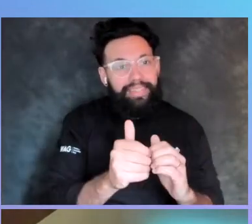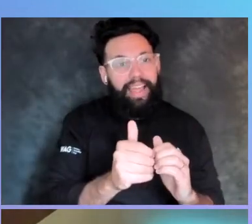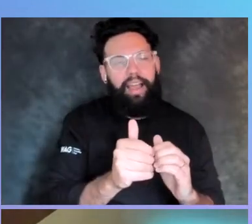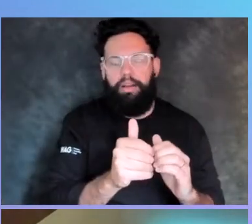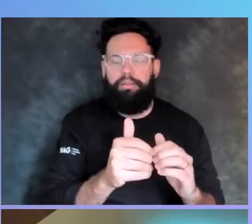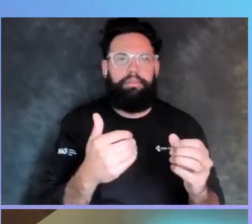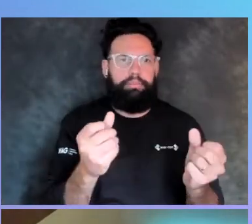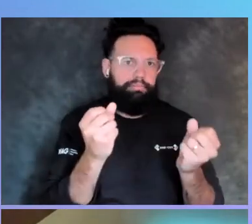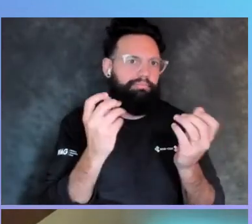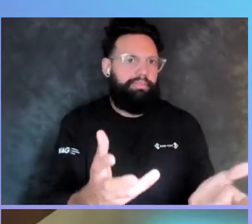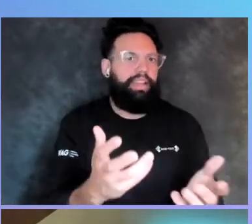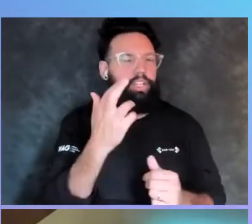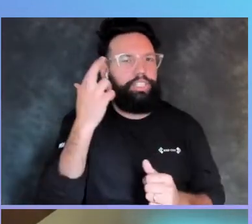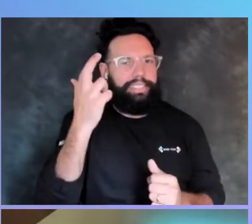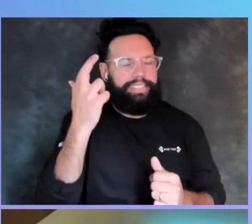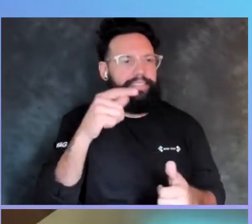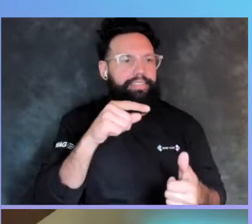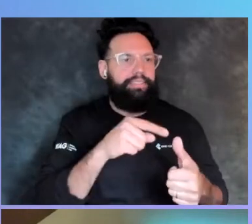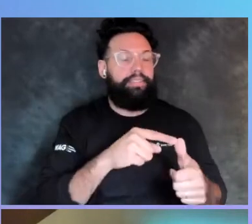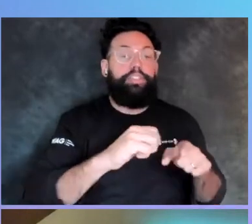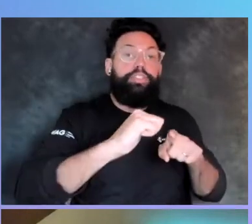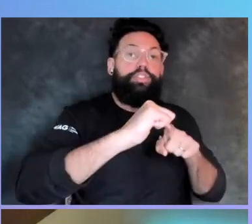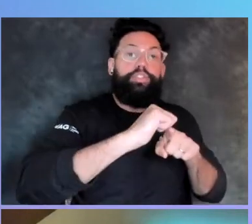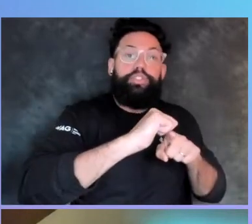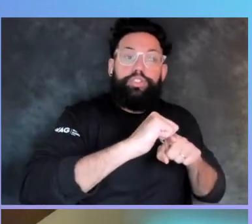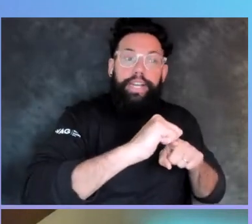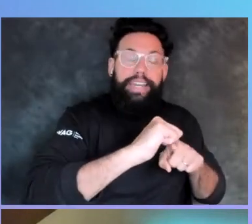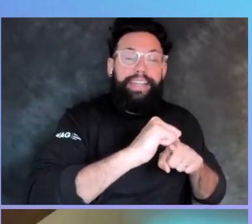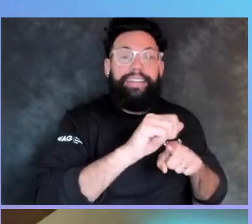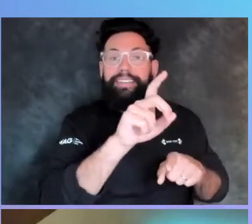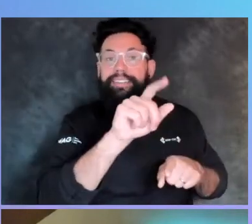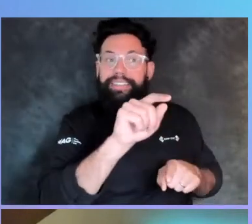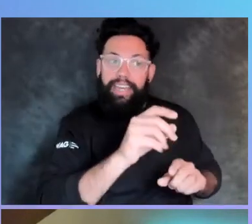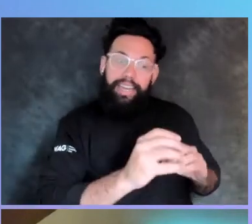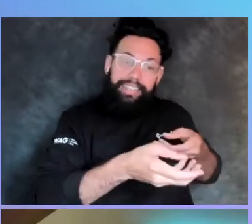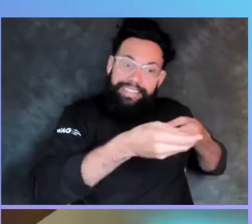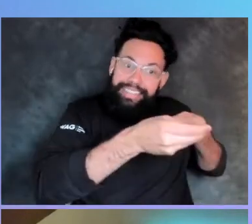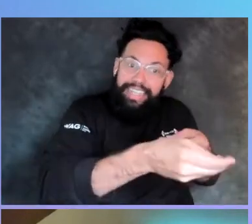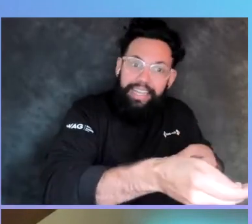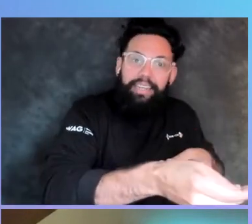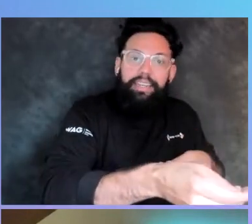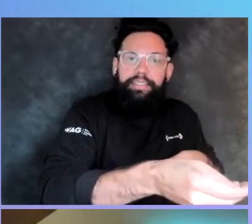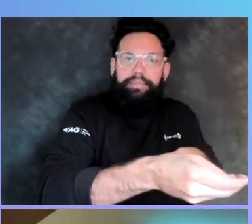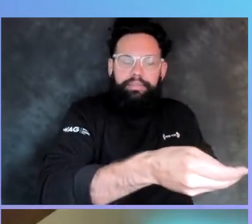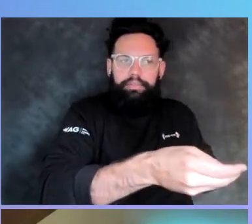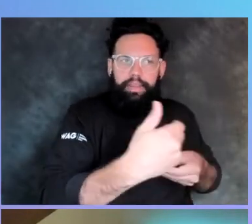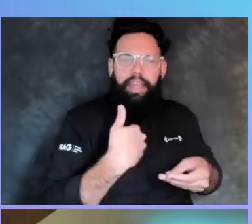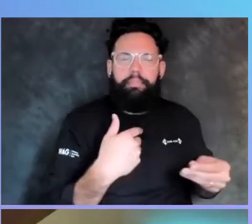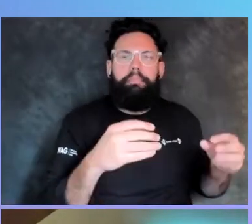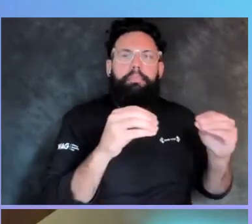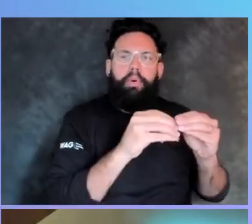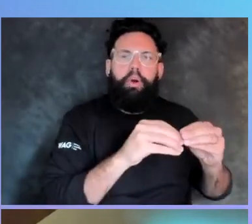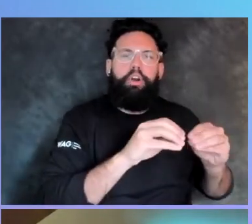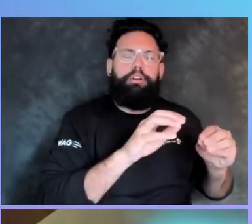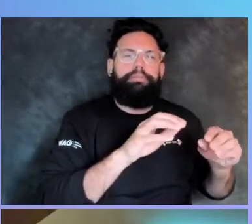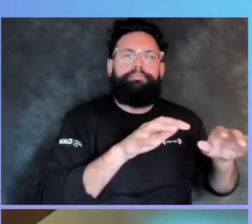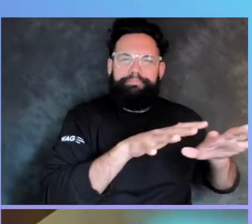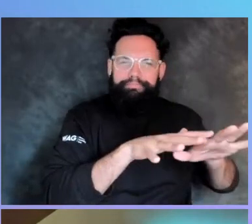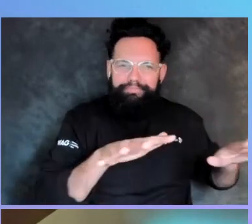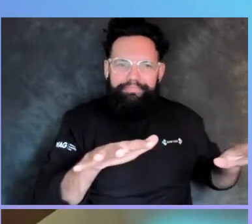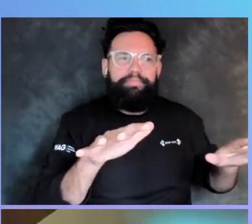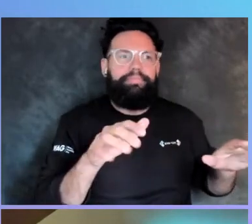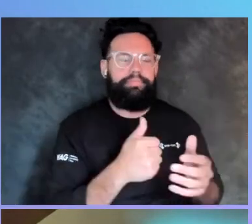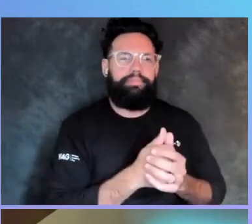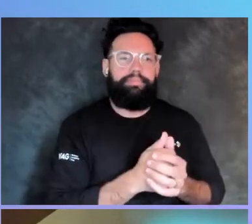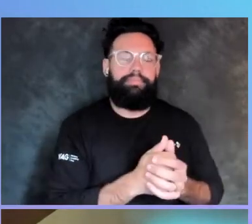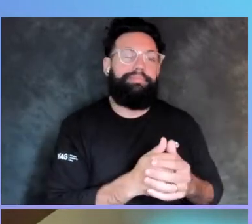of their training set and how they are trained. The ability to train them in this way is a consequence of improvements in algorithms and computing